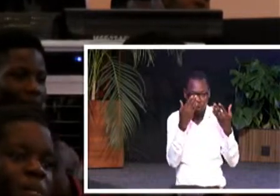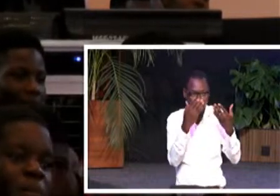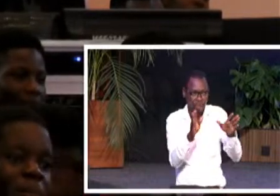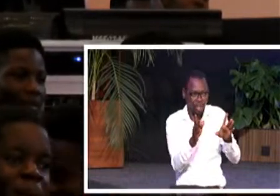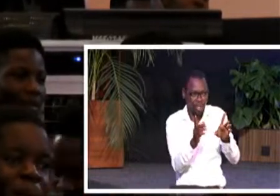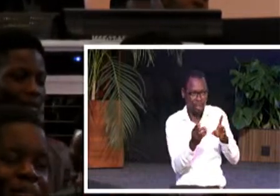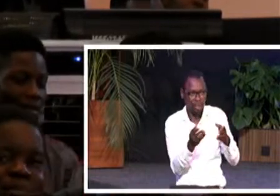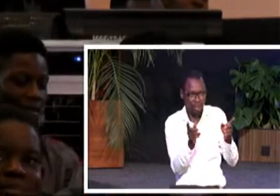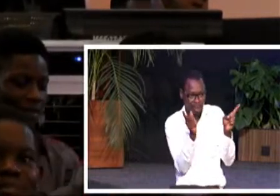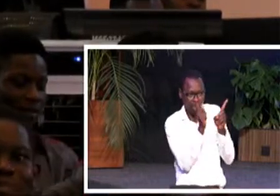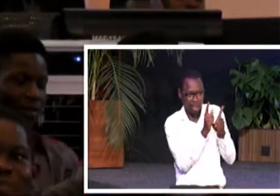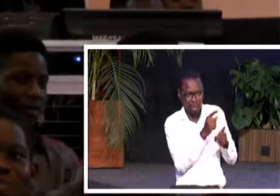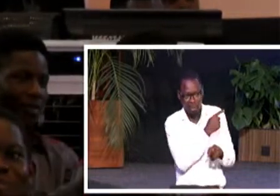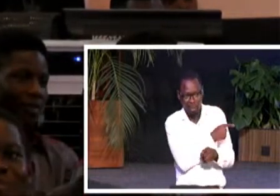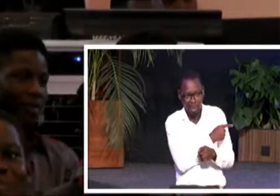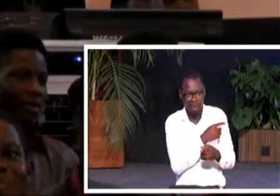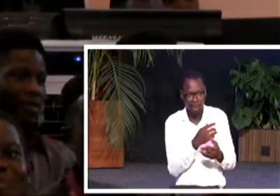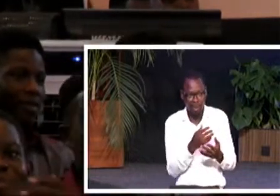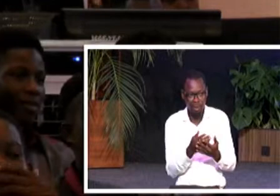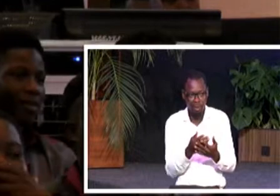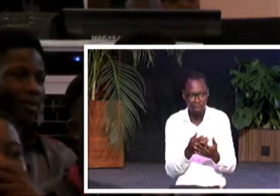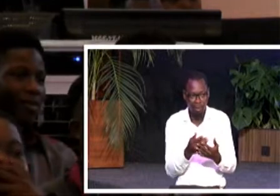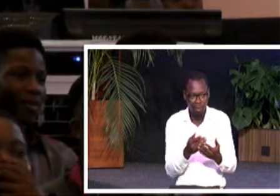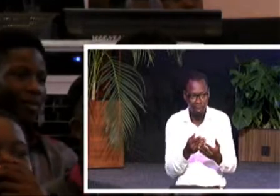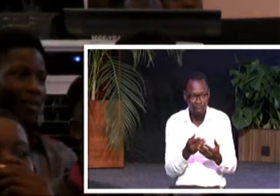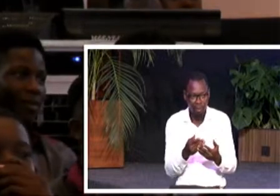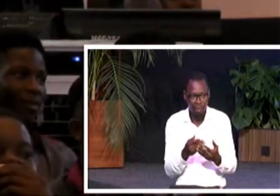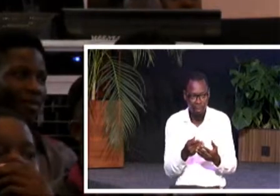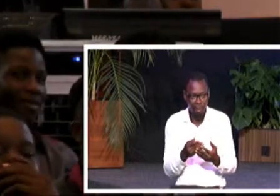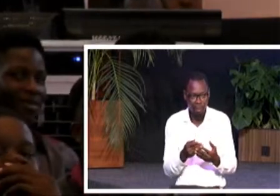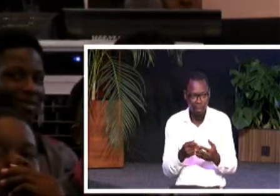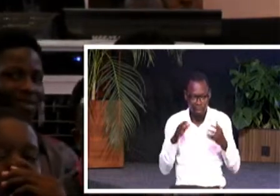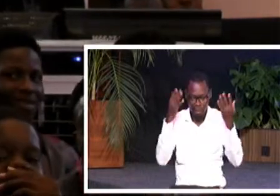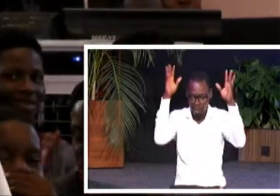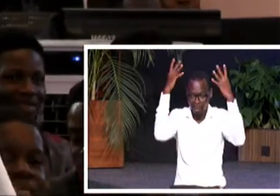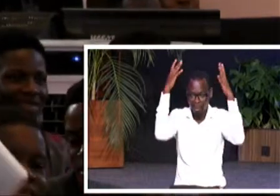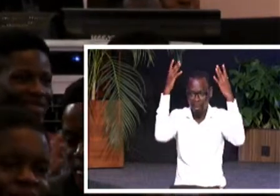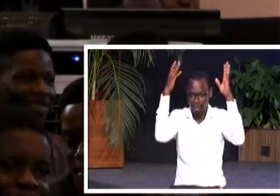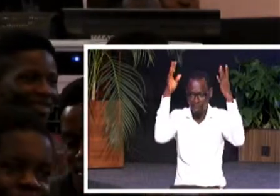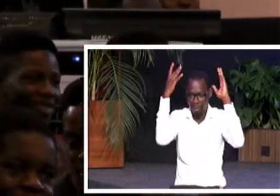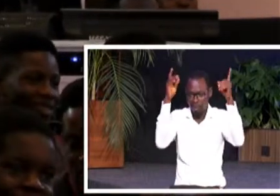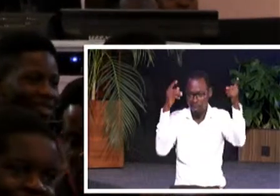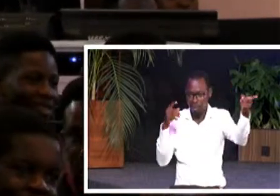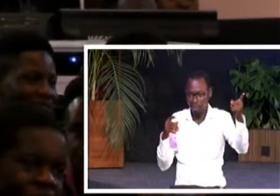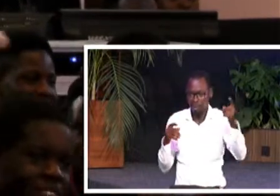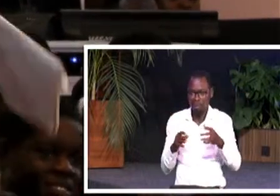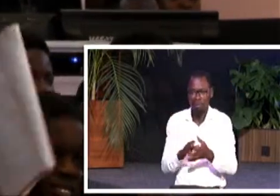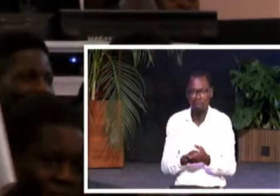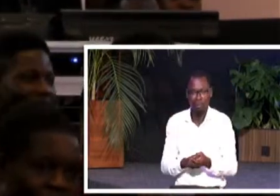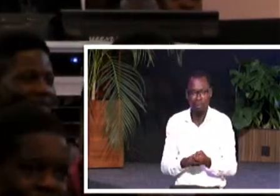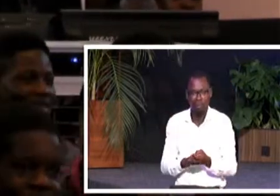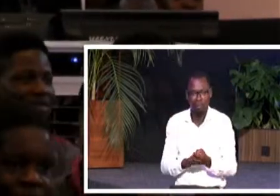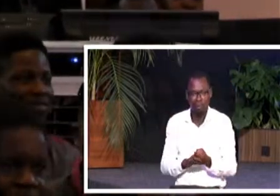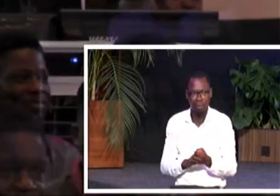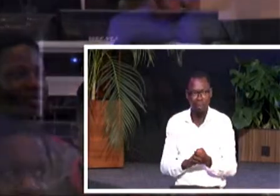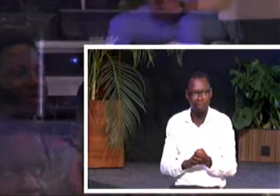commissioning and celebrate you. Alvin, you are a big man. Let's put our hands together for Alvin. Hey.